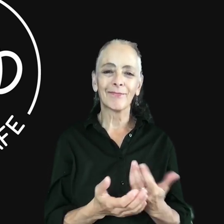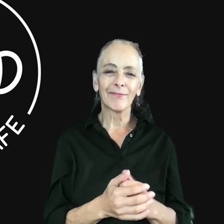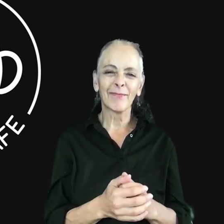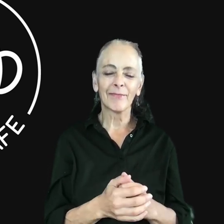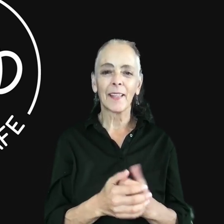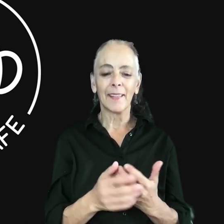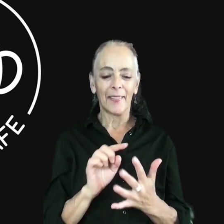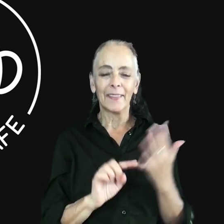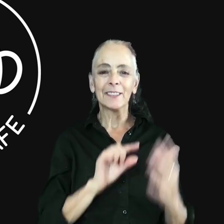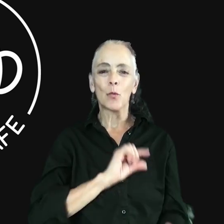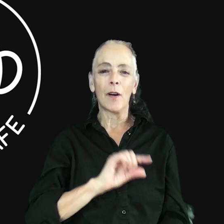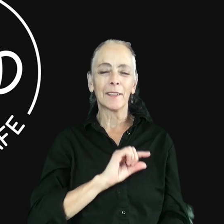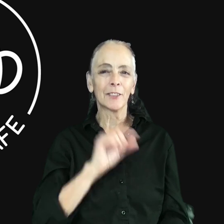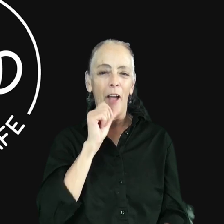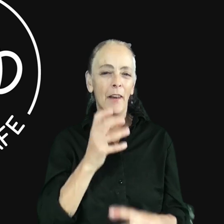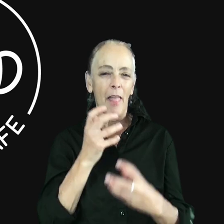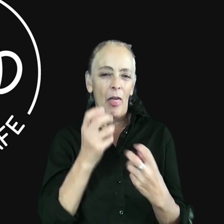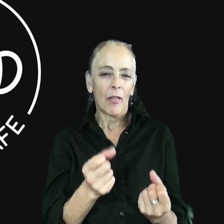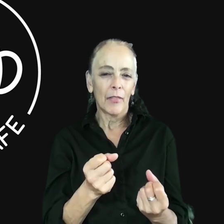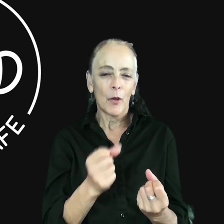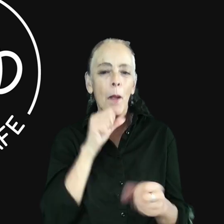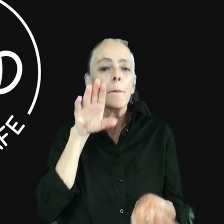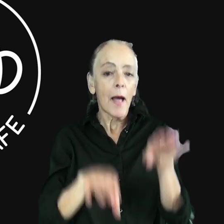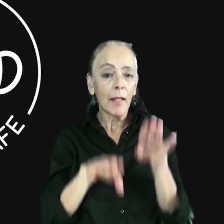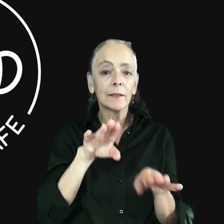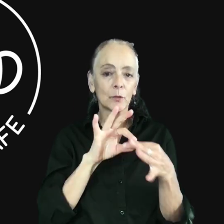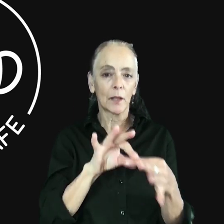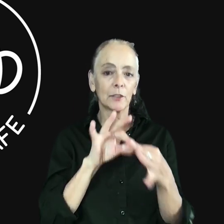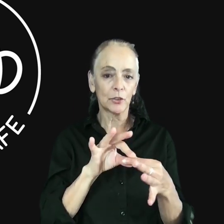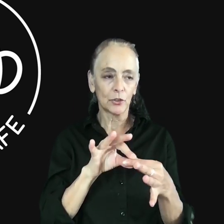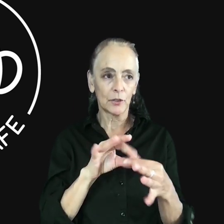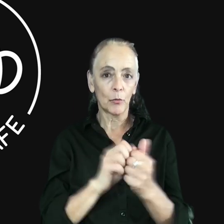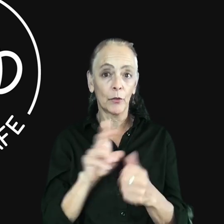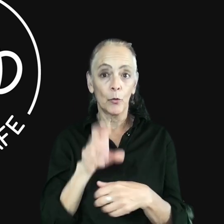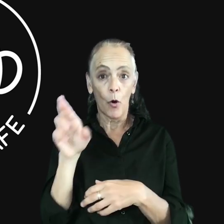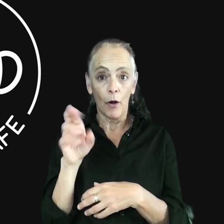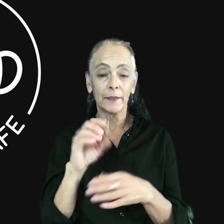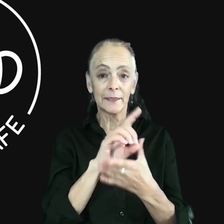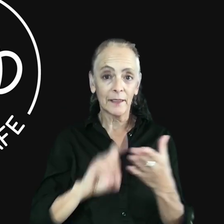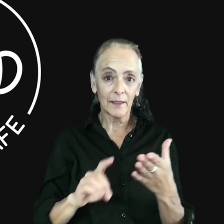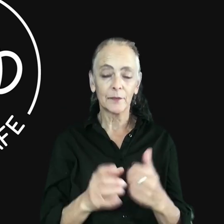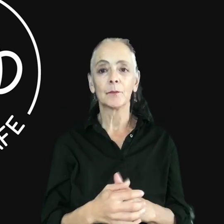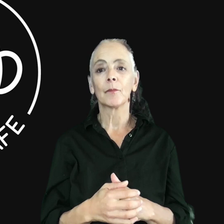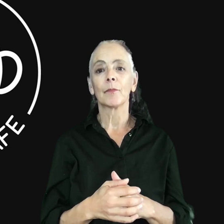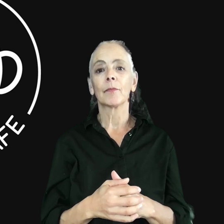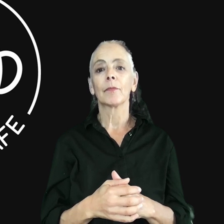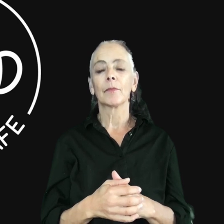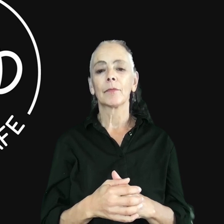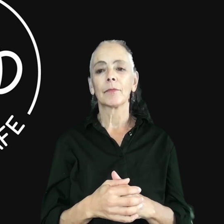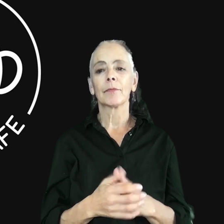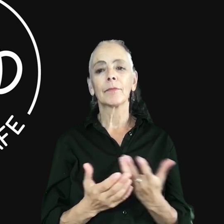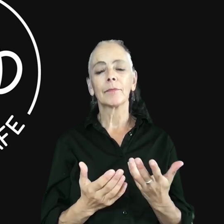qualities of like an unhealthy or like an imbalanced relationship with user research and design and it's it's